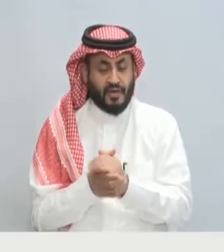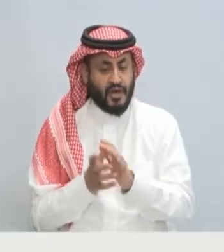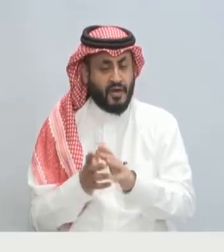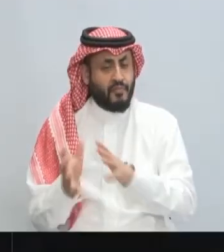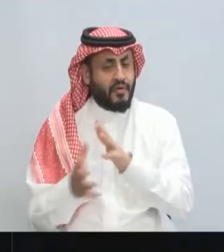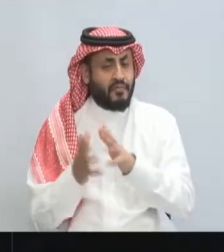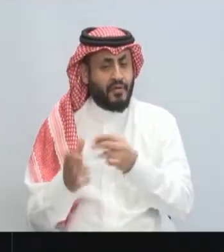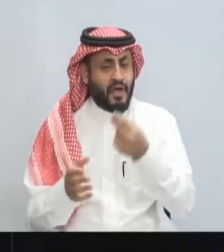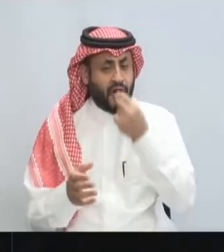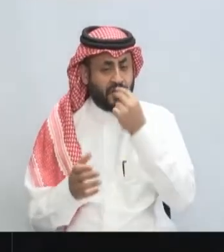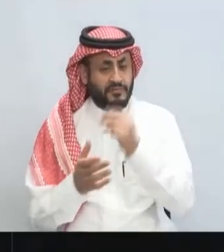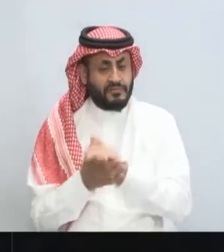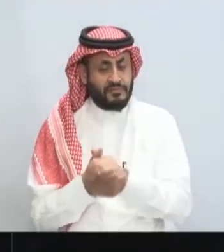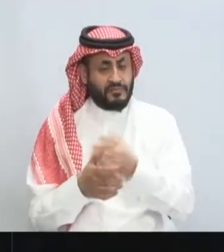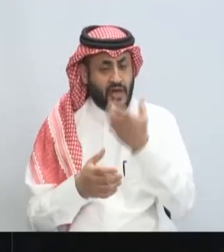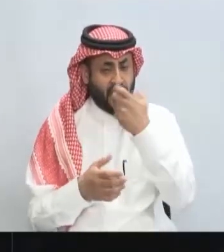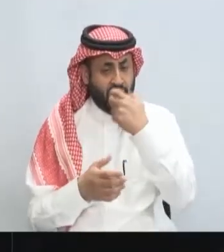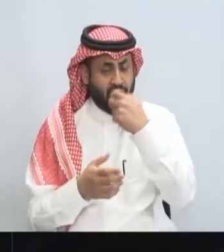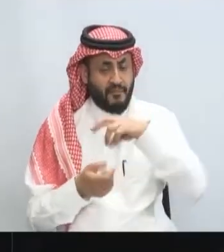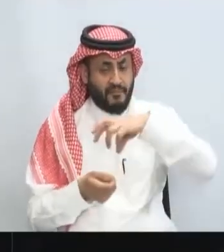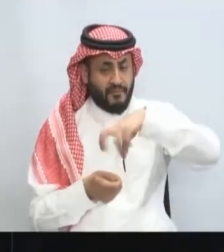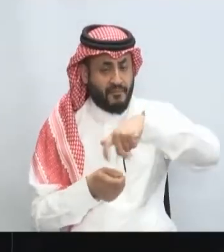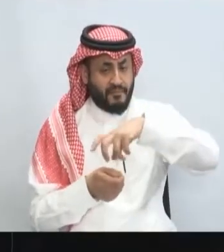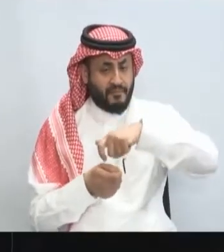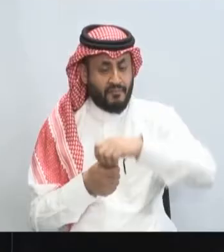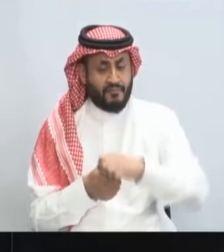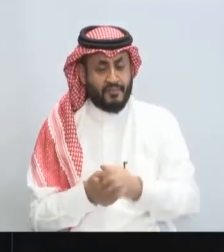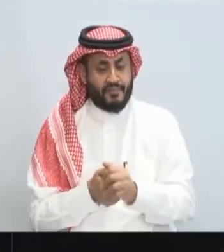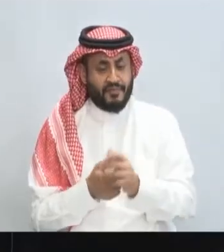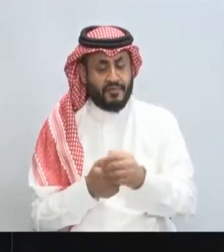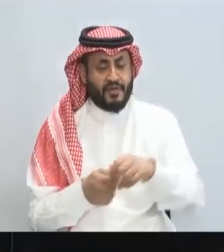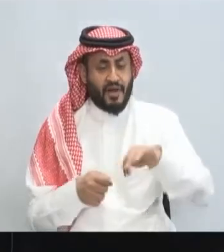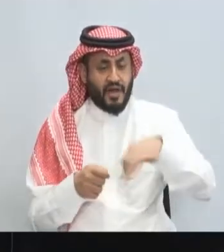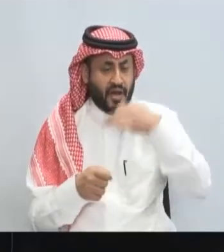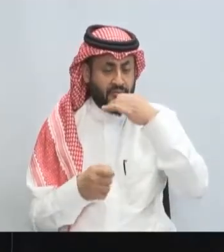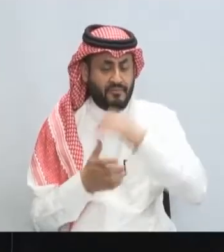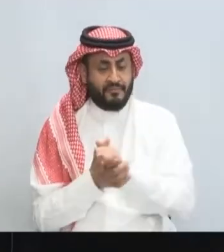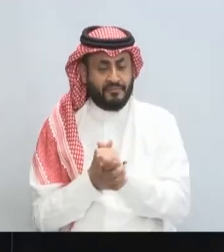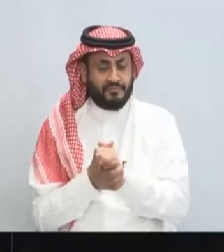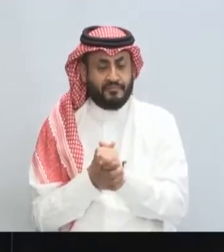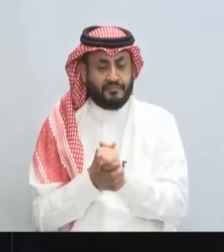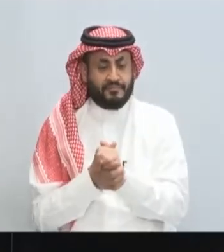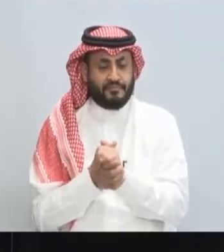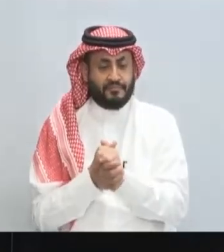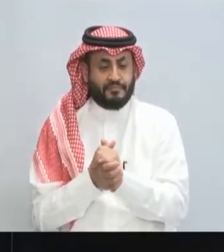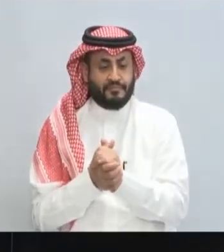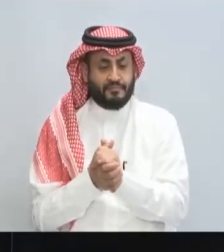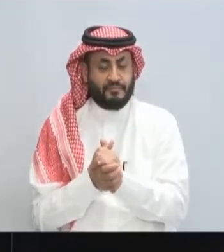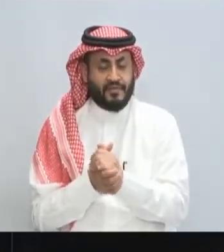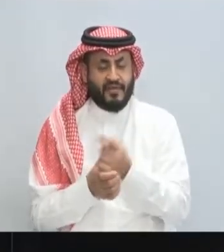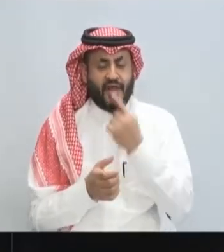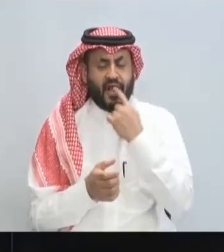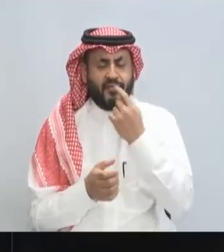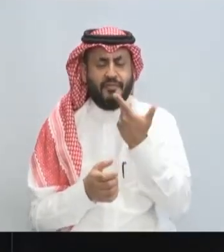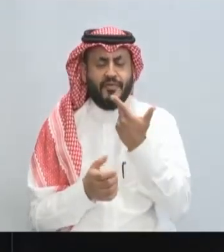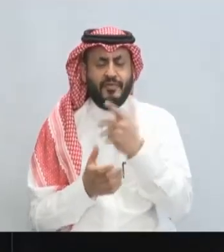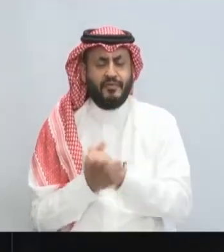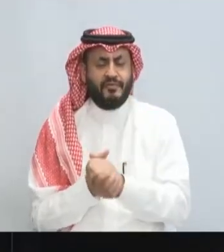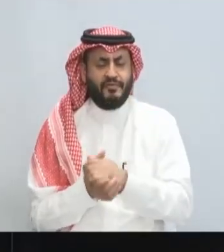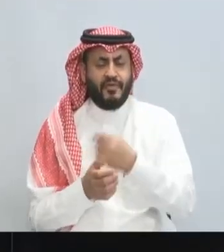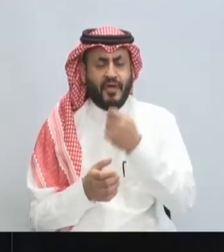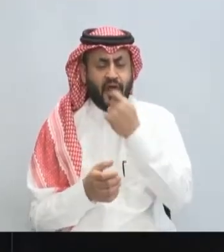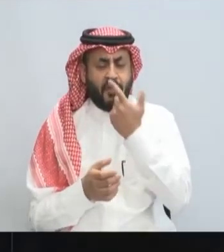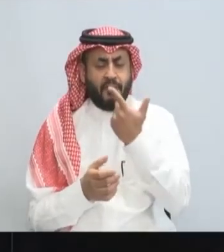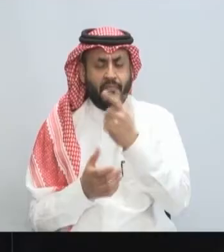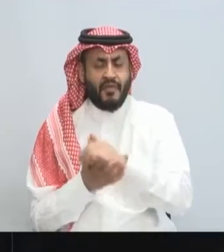food, apples, lemons, cherries, soap, and also we talk about the taste of